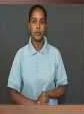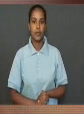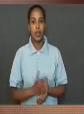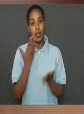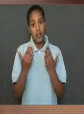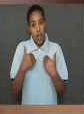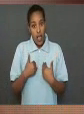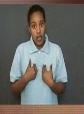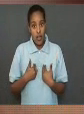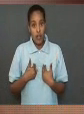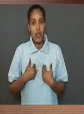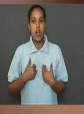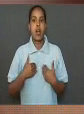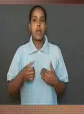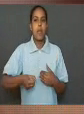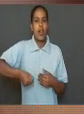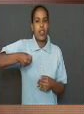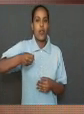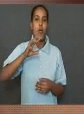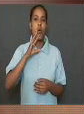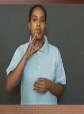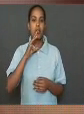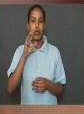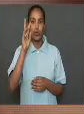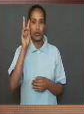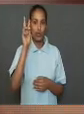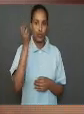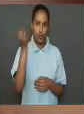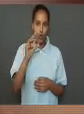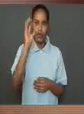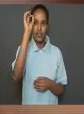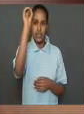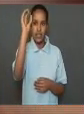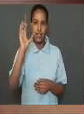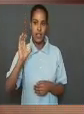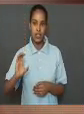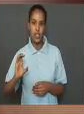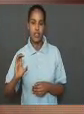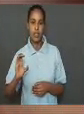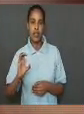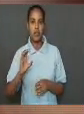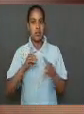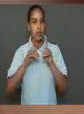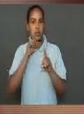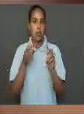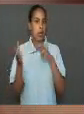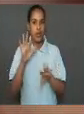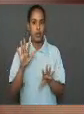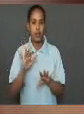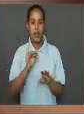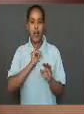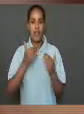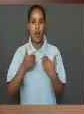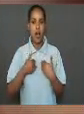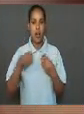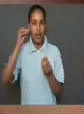If I have a bucket of water that is 12 degrees Celsius, it does not matter if I